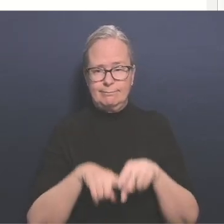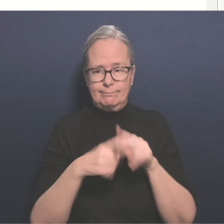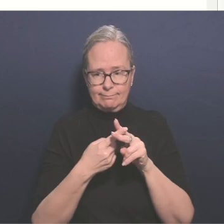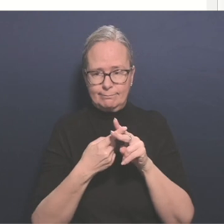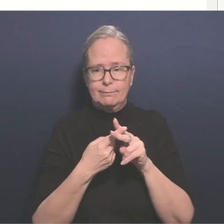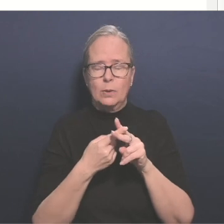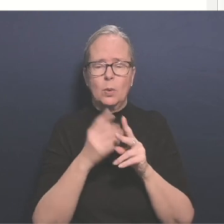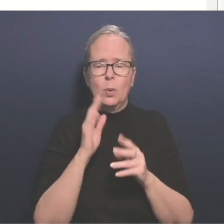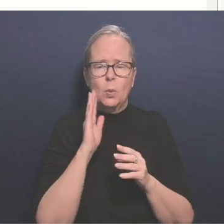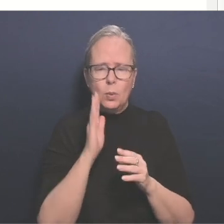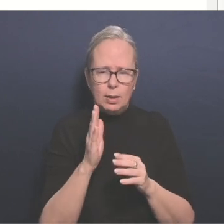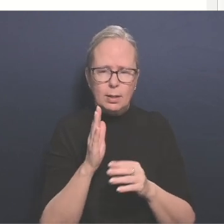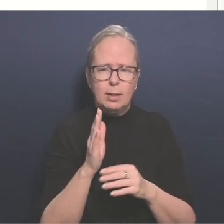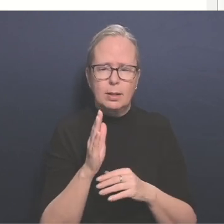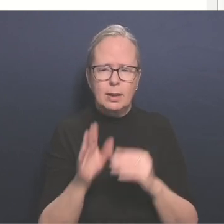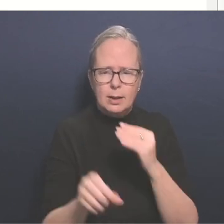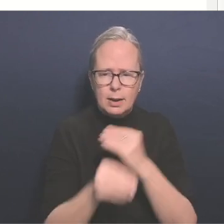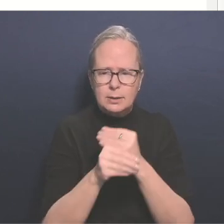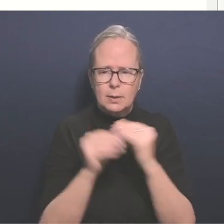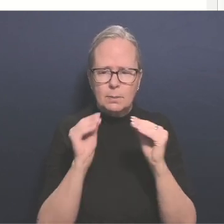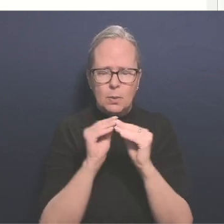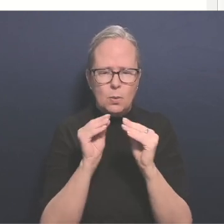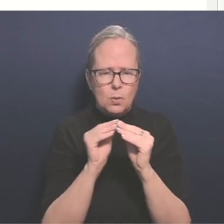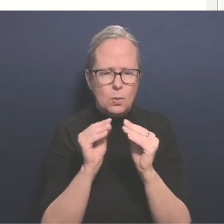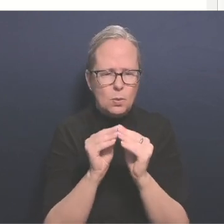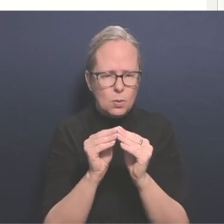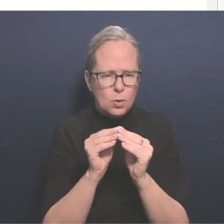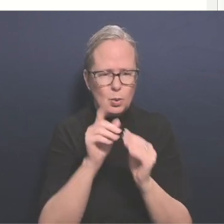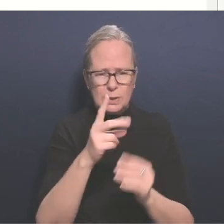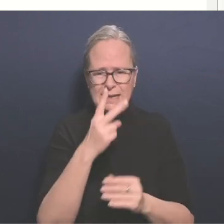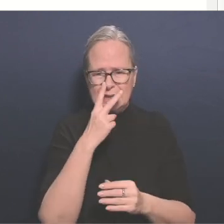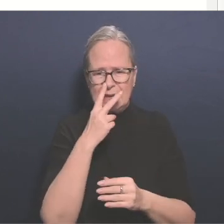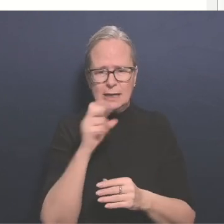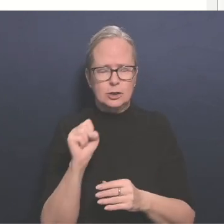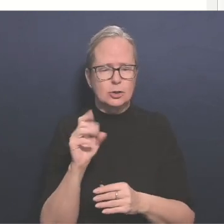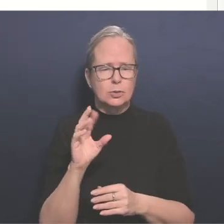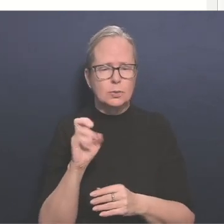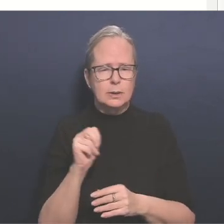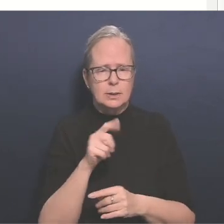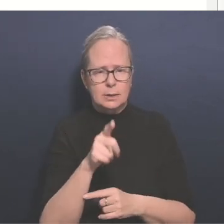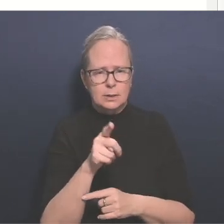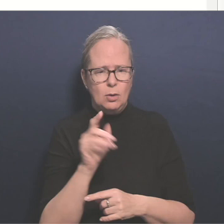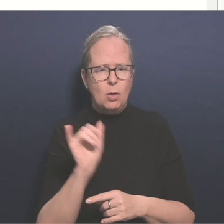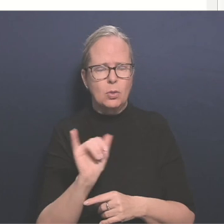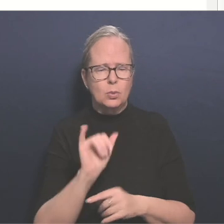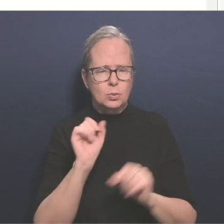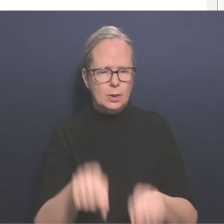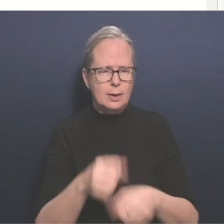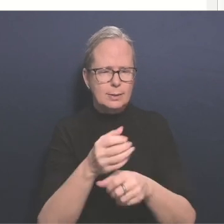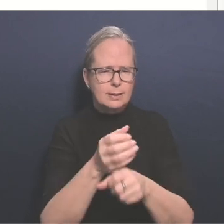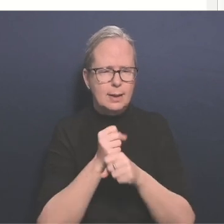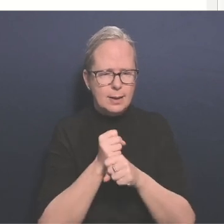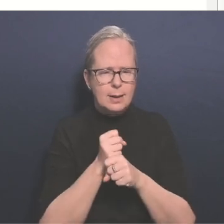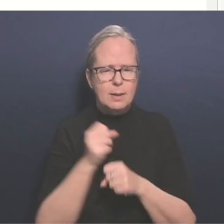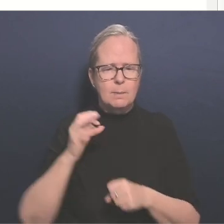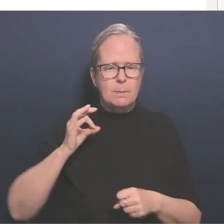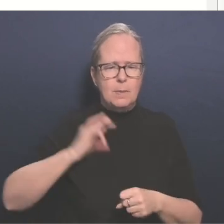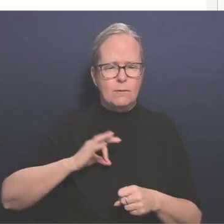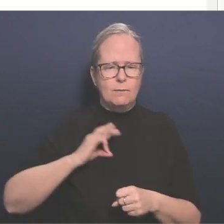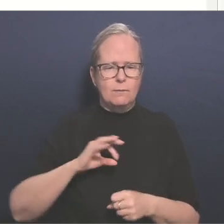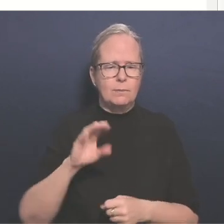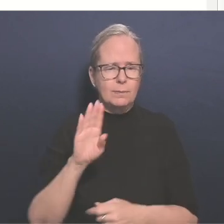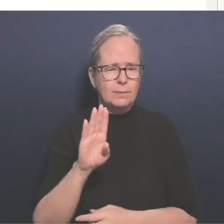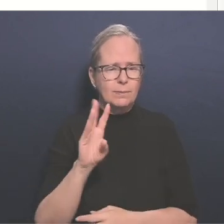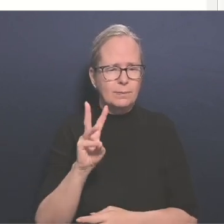by people with disabilities and by people who are supporting them get access to benefits. And we've incorporated into this